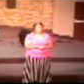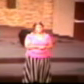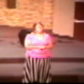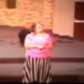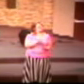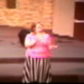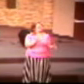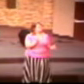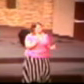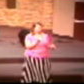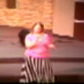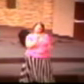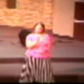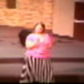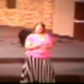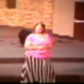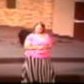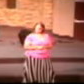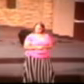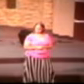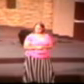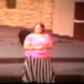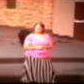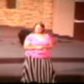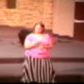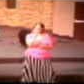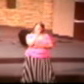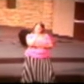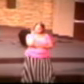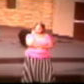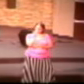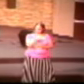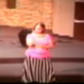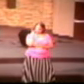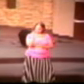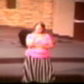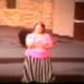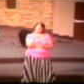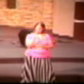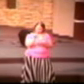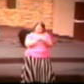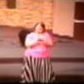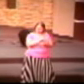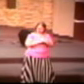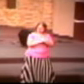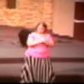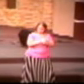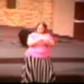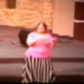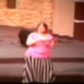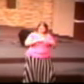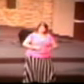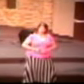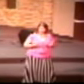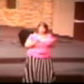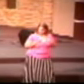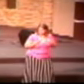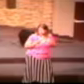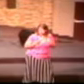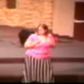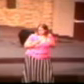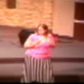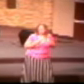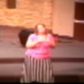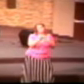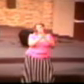I thought, really? Communion ought to look like this space where we get into one another's lives? And